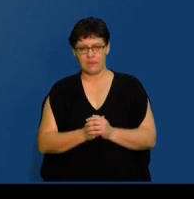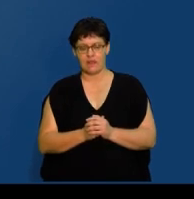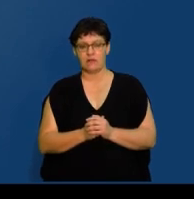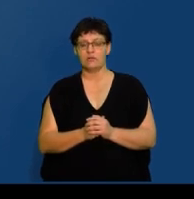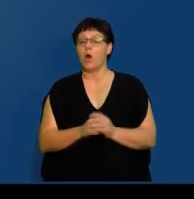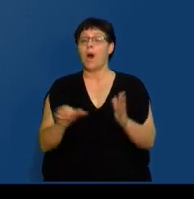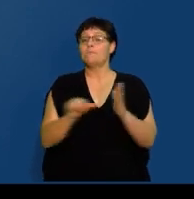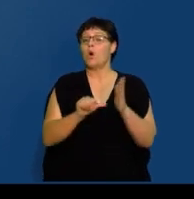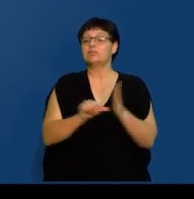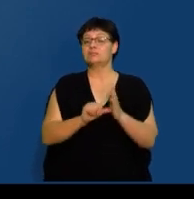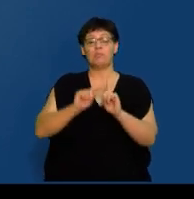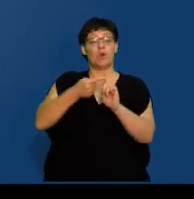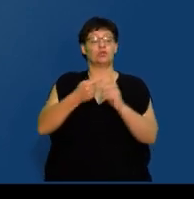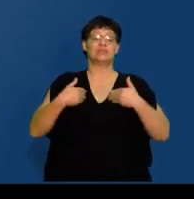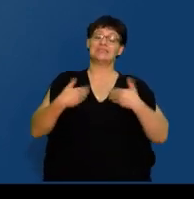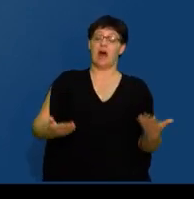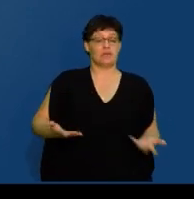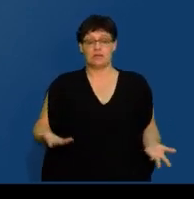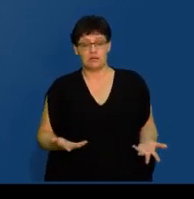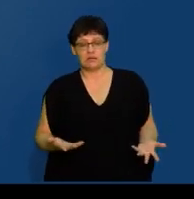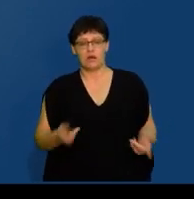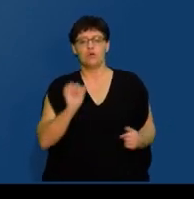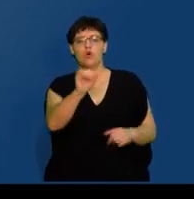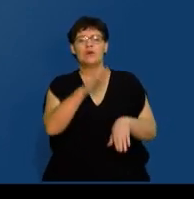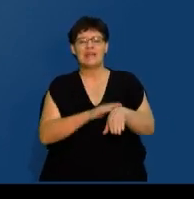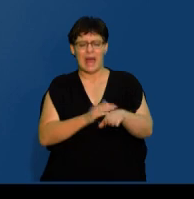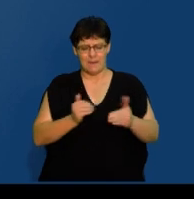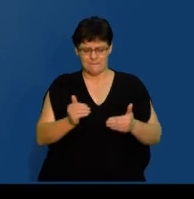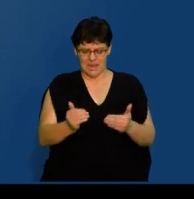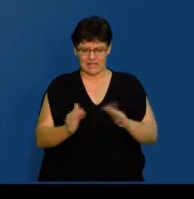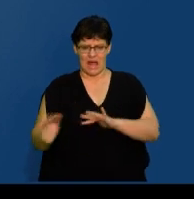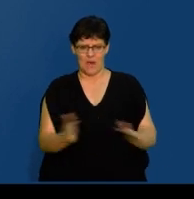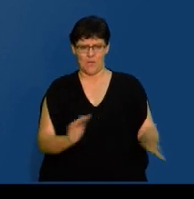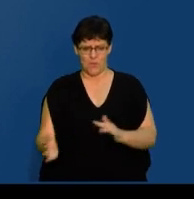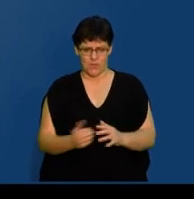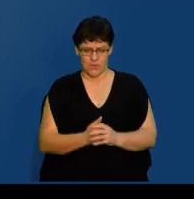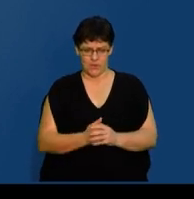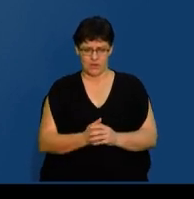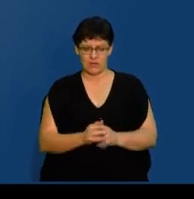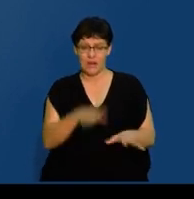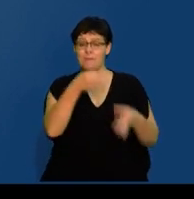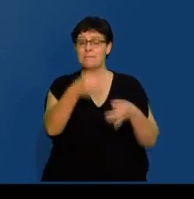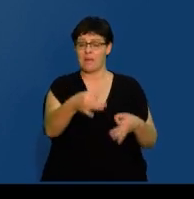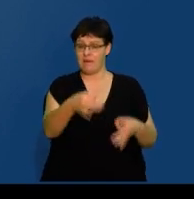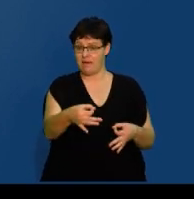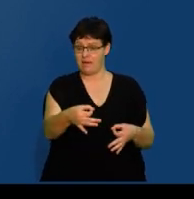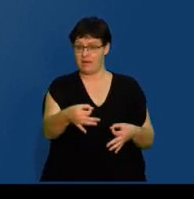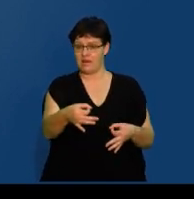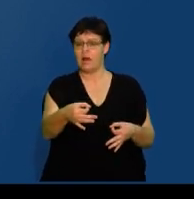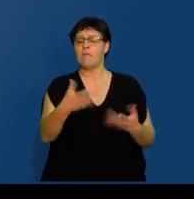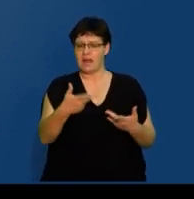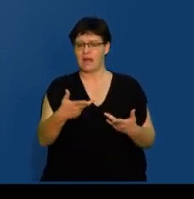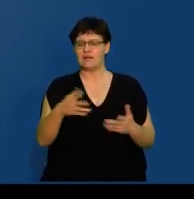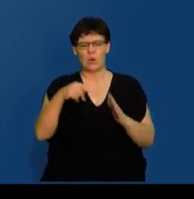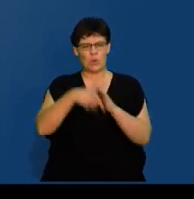point to start off this would be how to manage your time. And often you would have seen that the paper is an elaborate paper